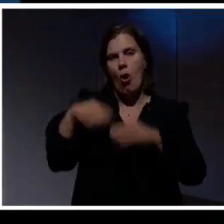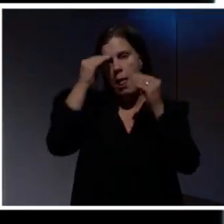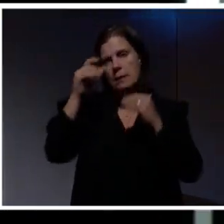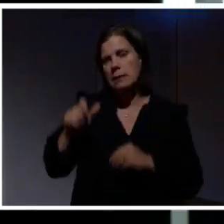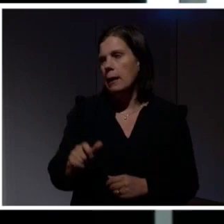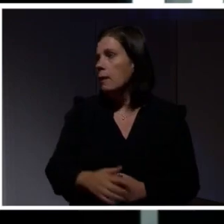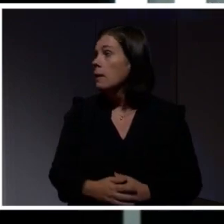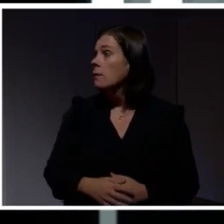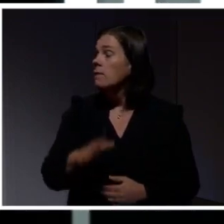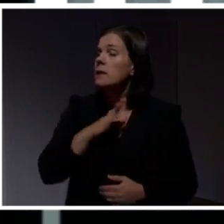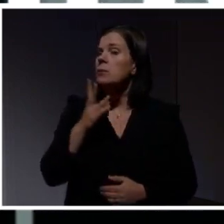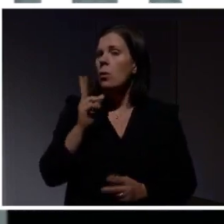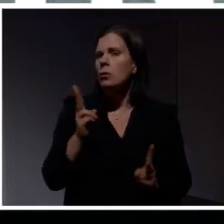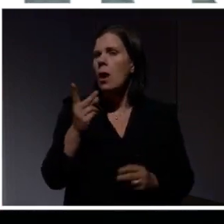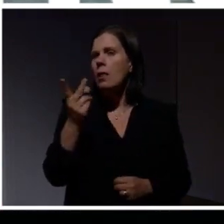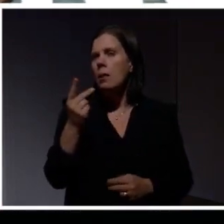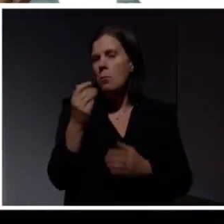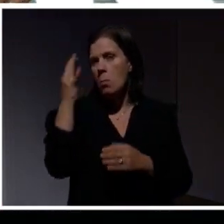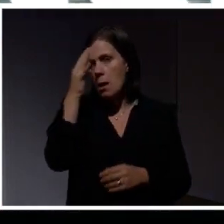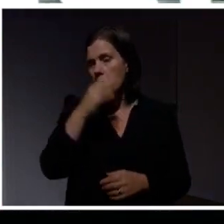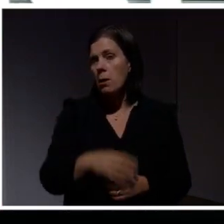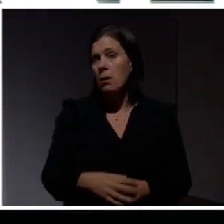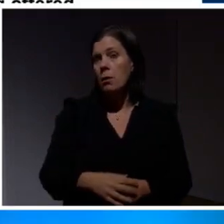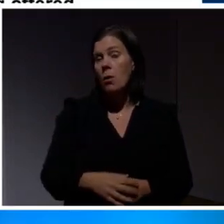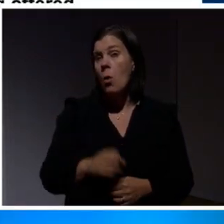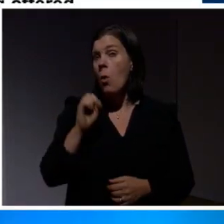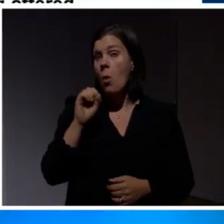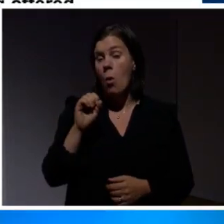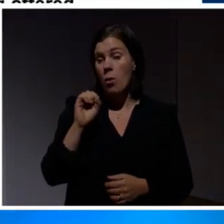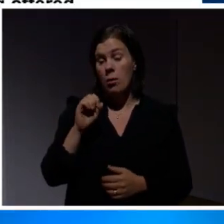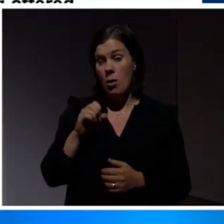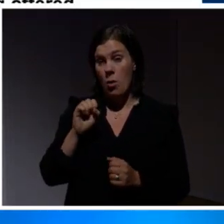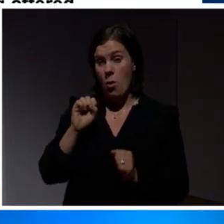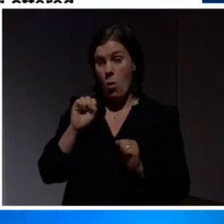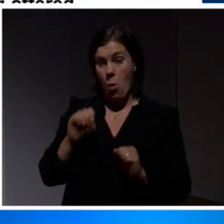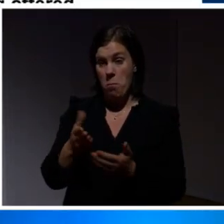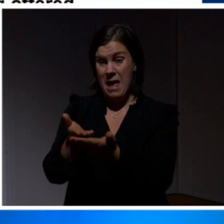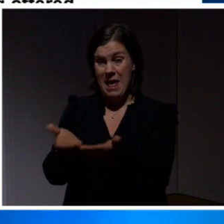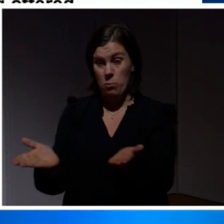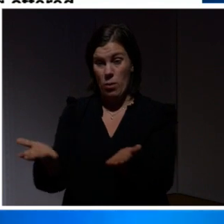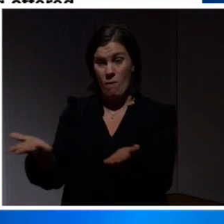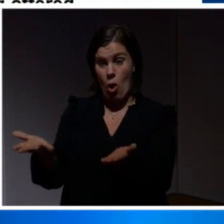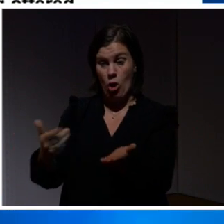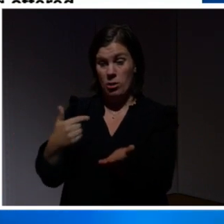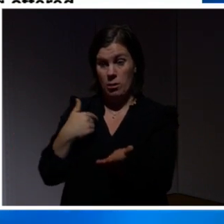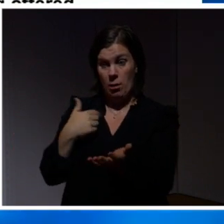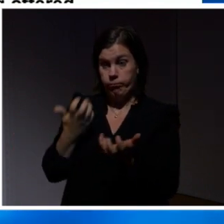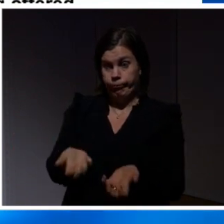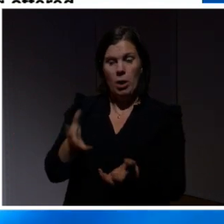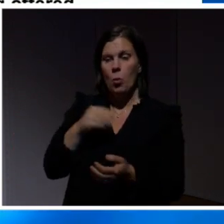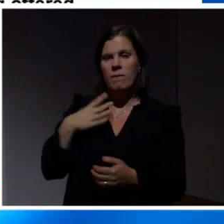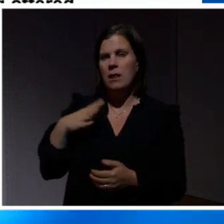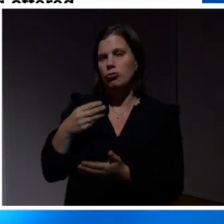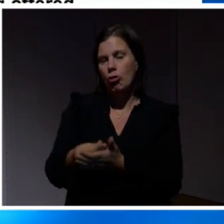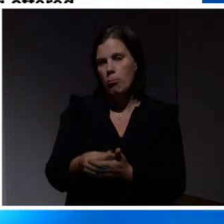Then there are some other problems. So you cannot buy it if you don't know what's being offered. This is perhaps one of the greatest